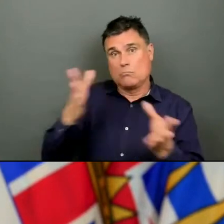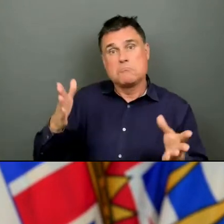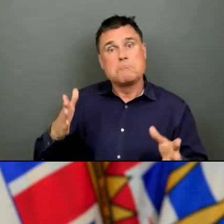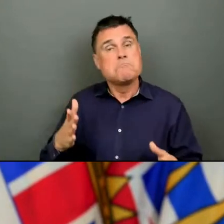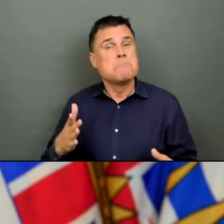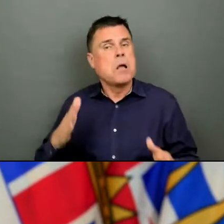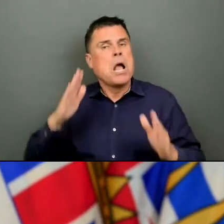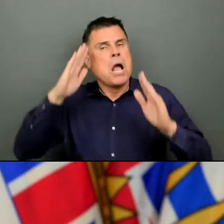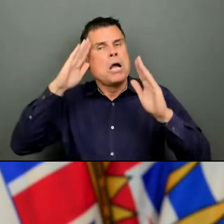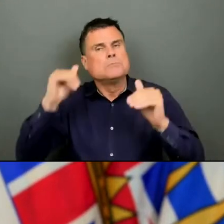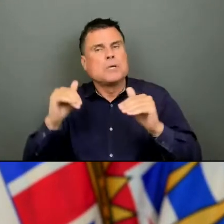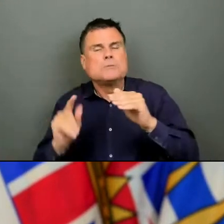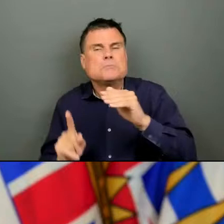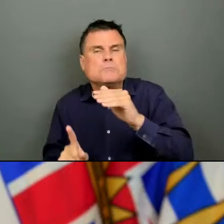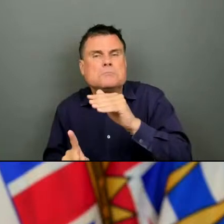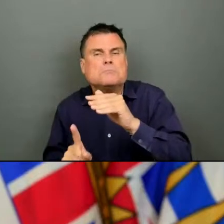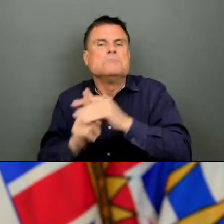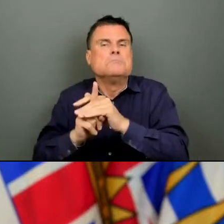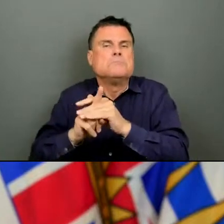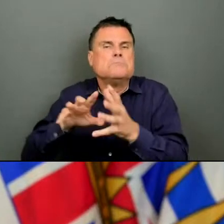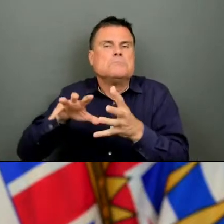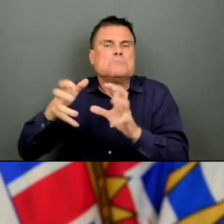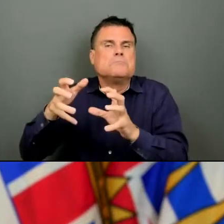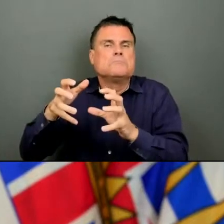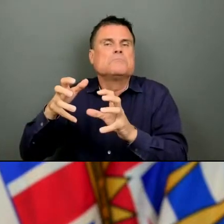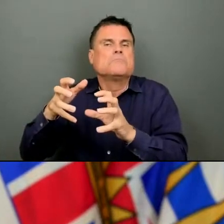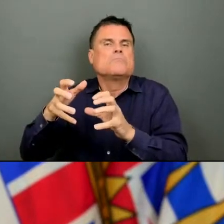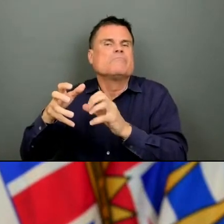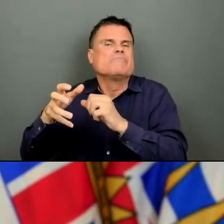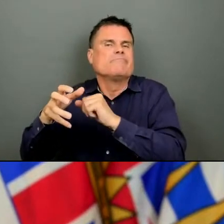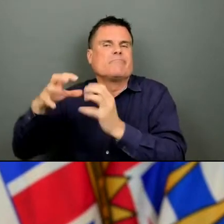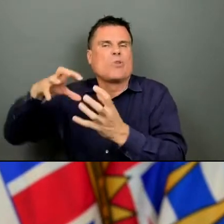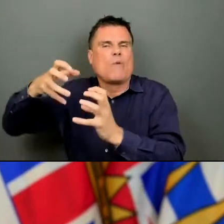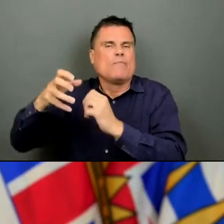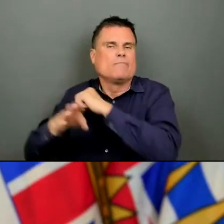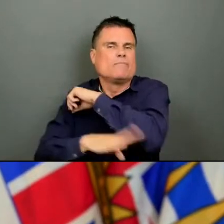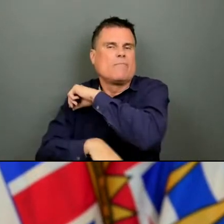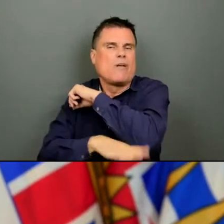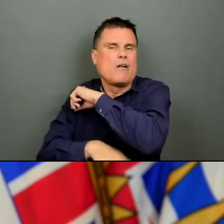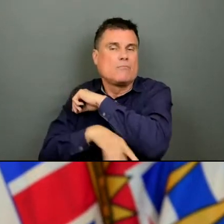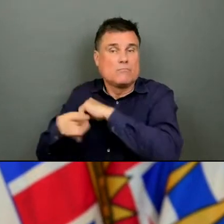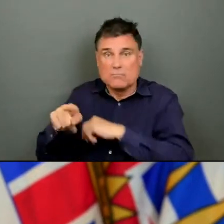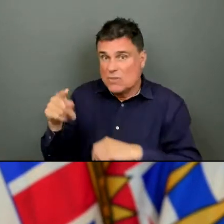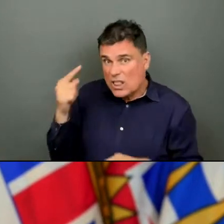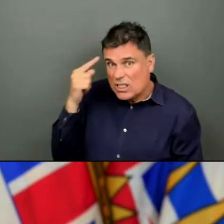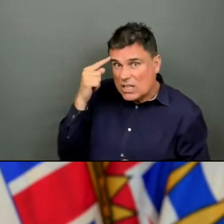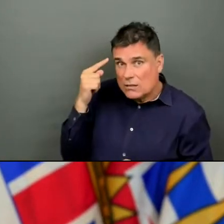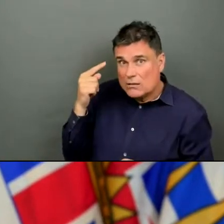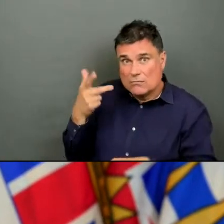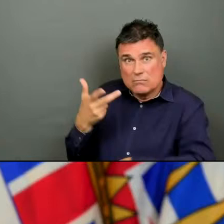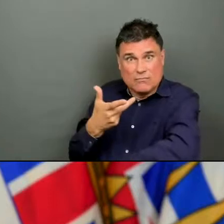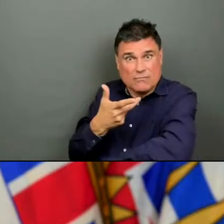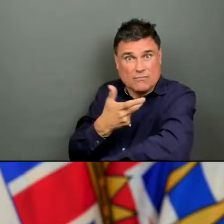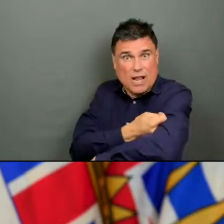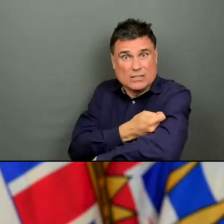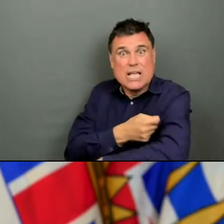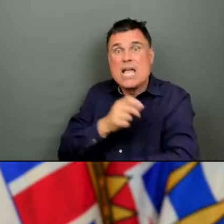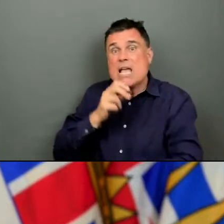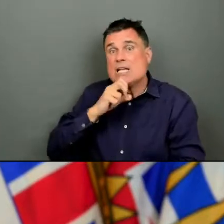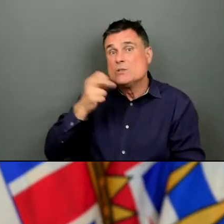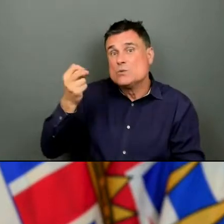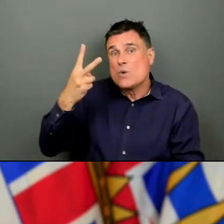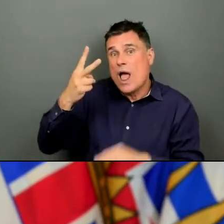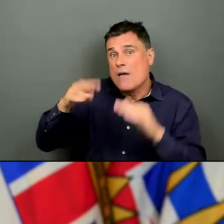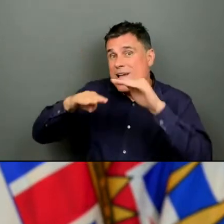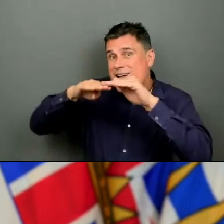are expecting transmission to head into the fall, but how close are we to vaccinating children under age 12, considering that if